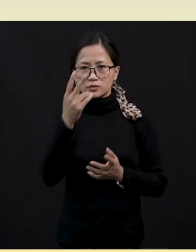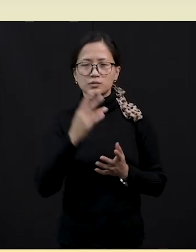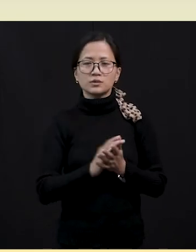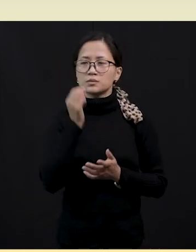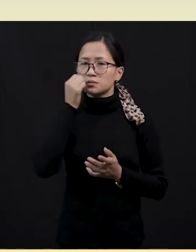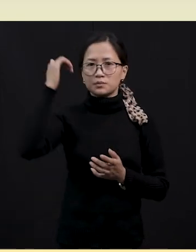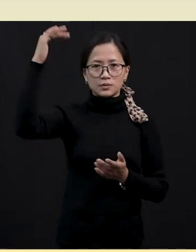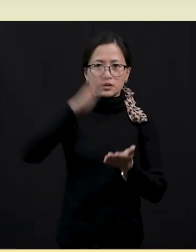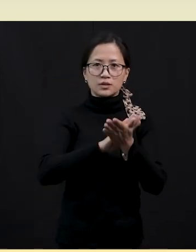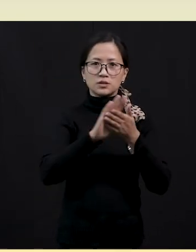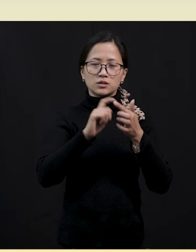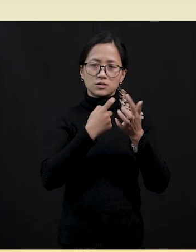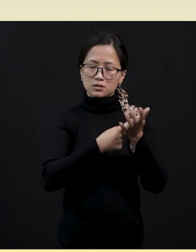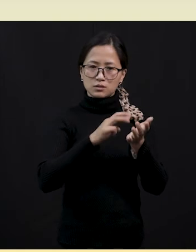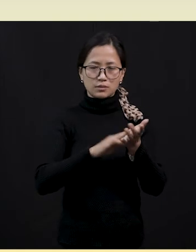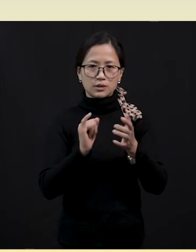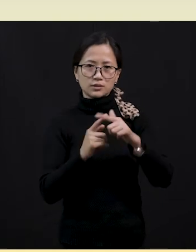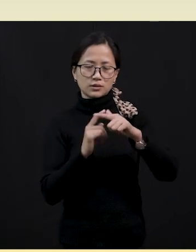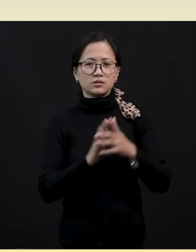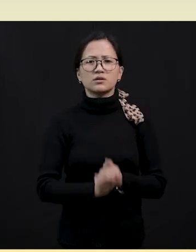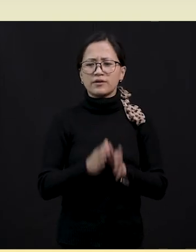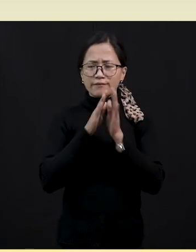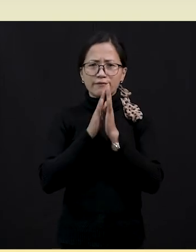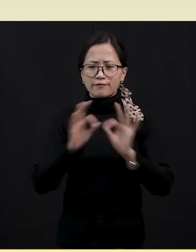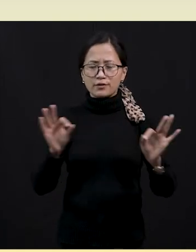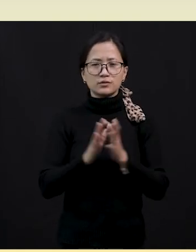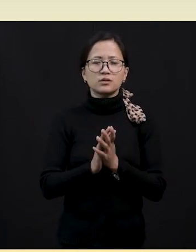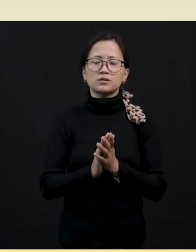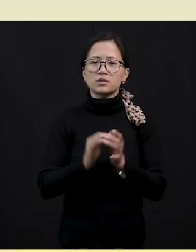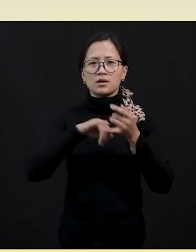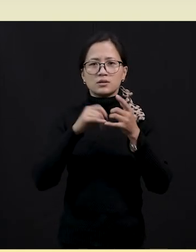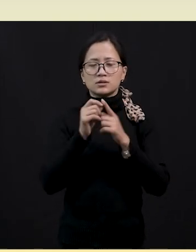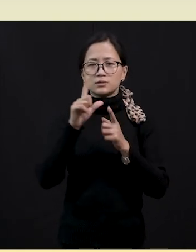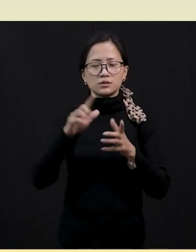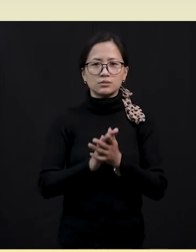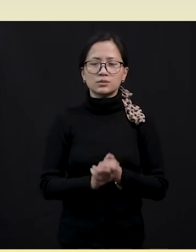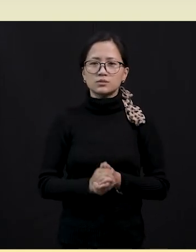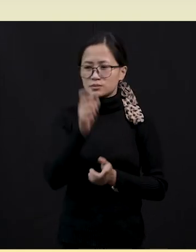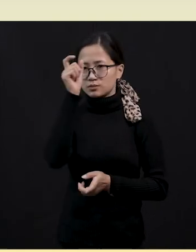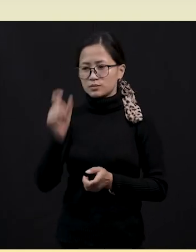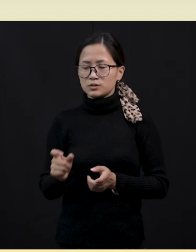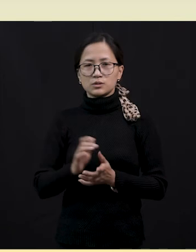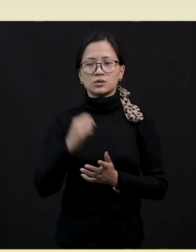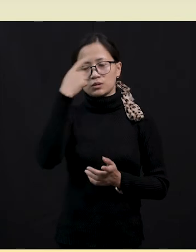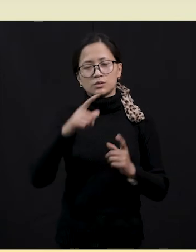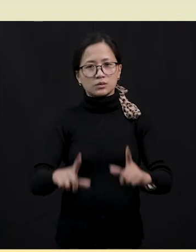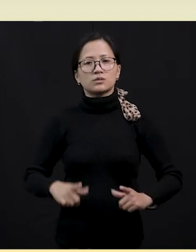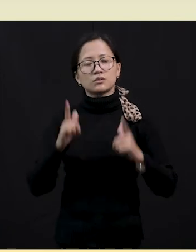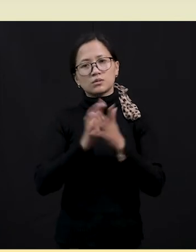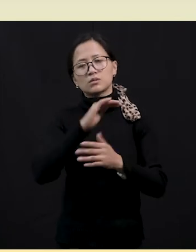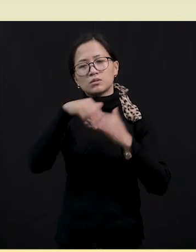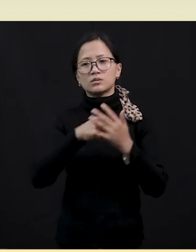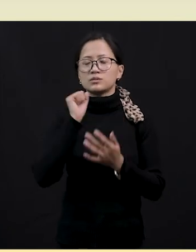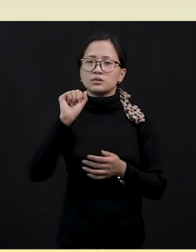the hermit. And hermit is a person who's a very simple person who lives in the forest, and he lives